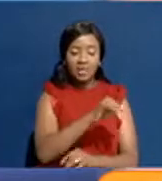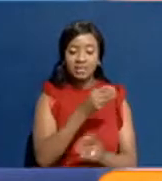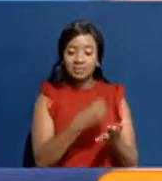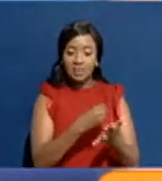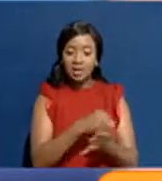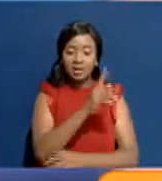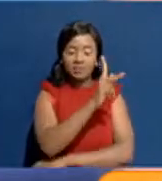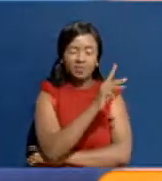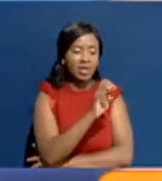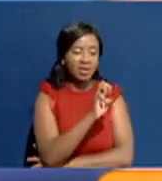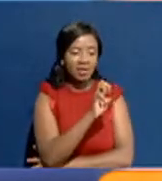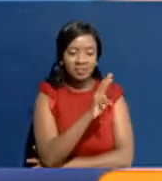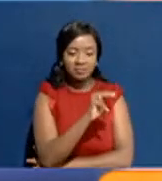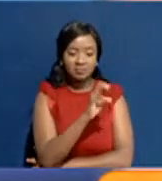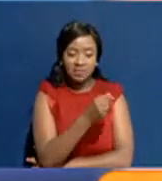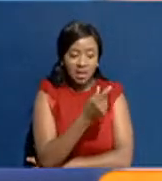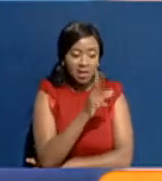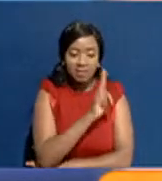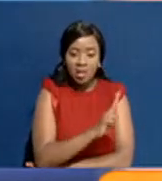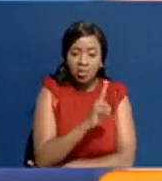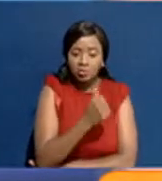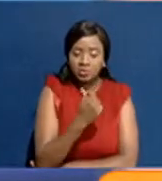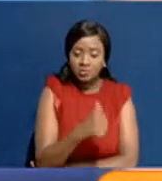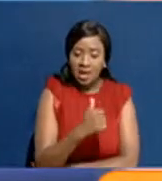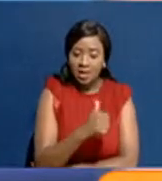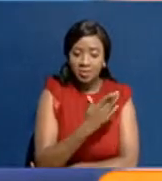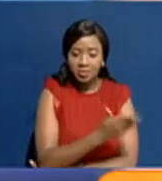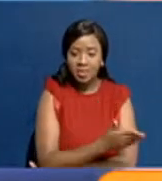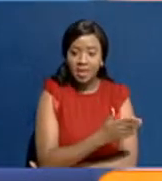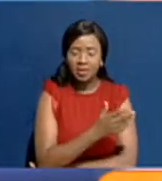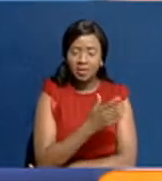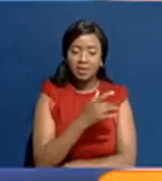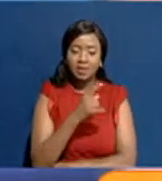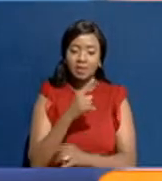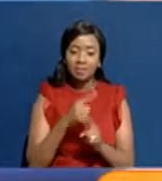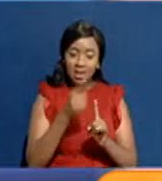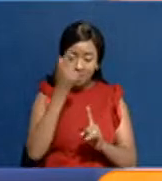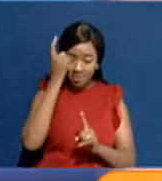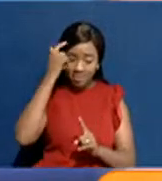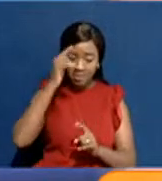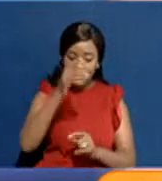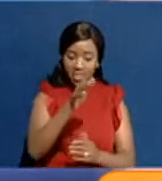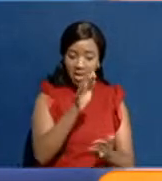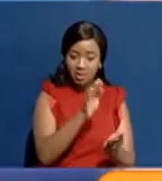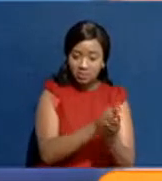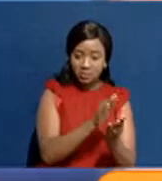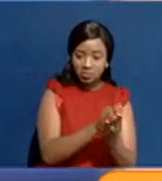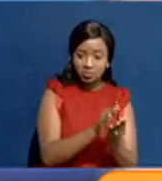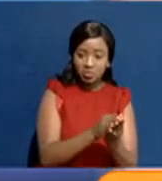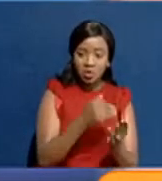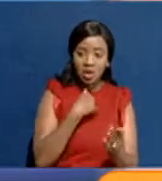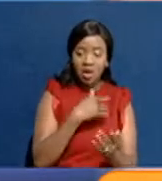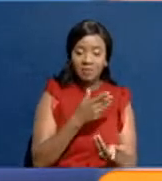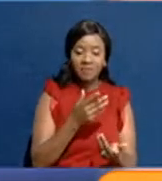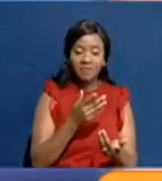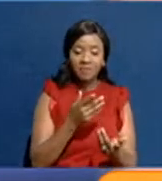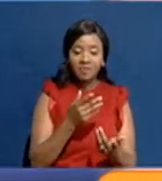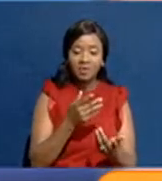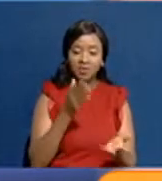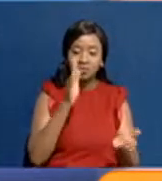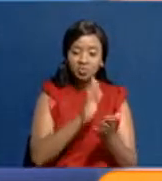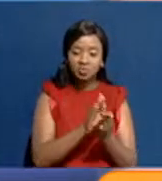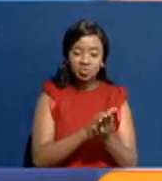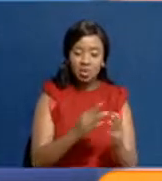Mm. As we speak now, there's a stock out at KEMSA stores in terms of supply